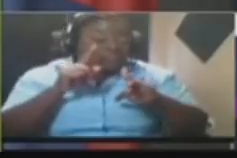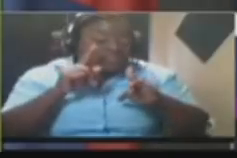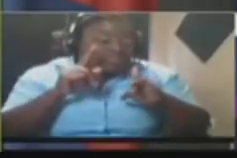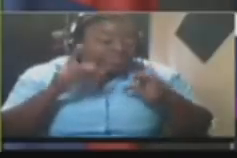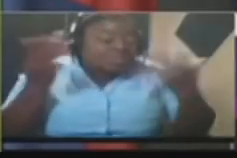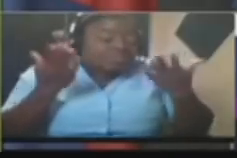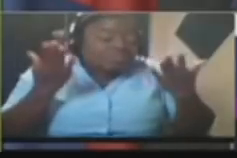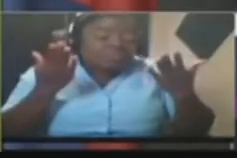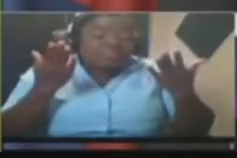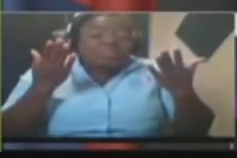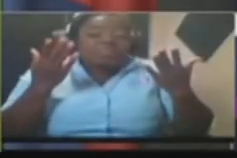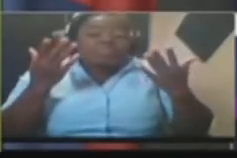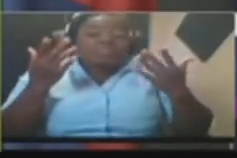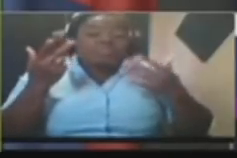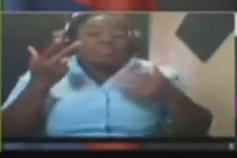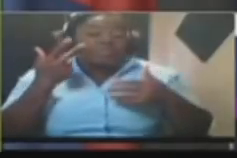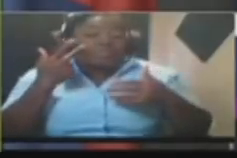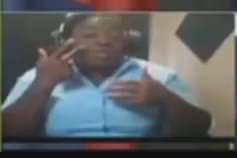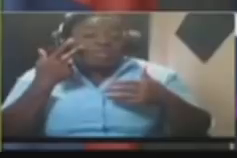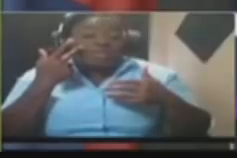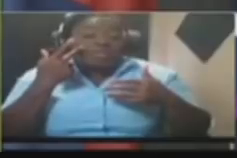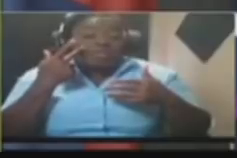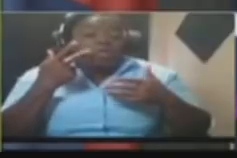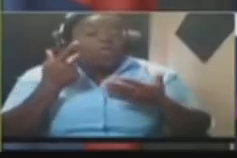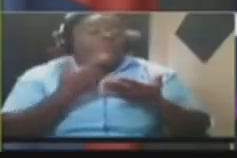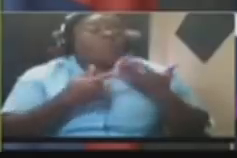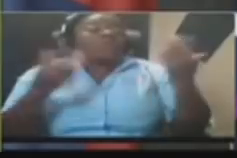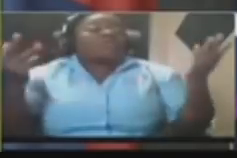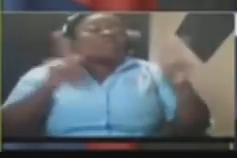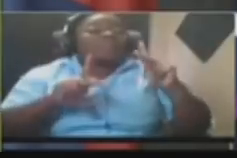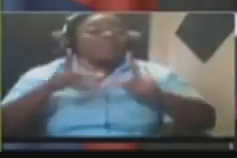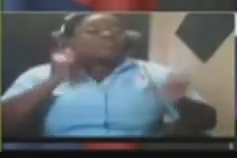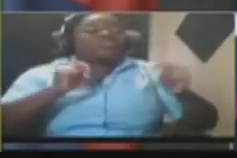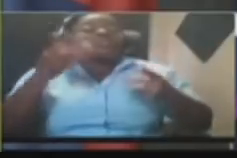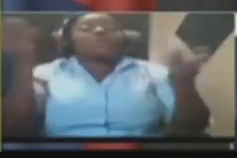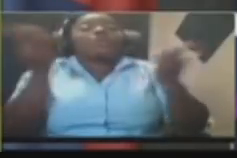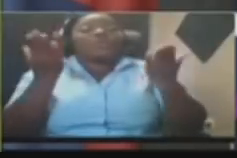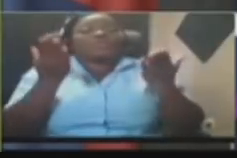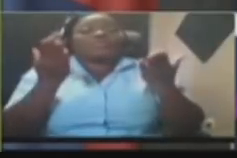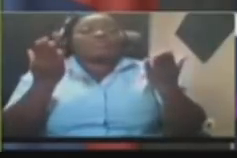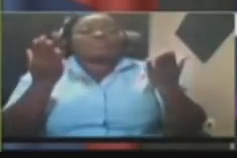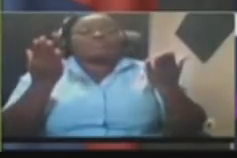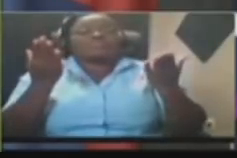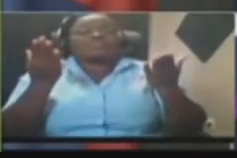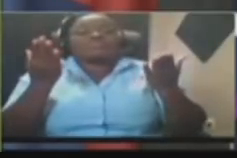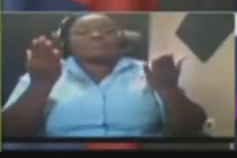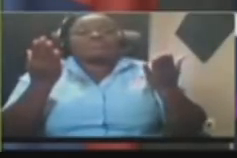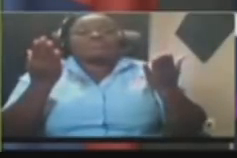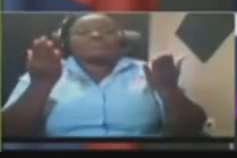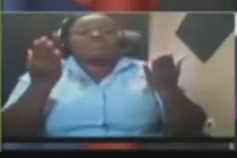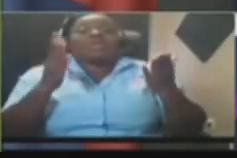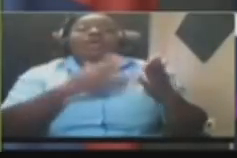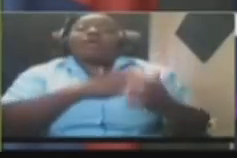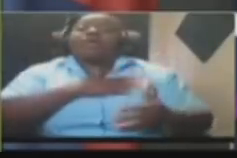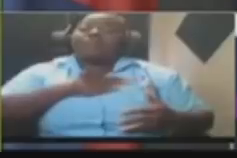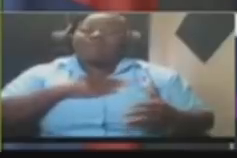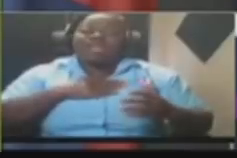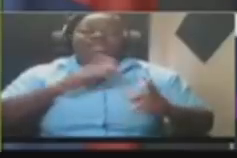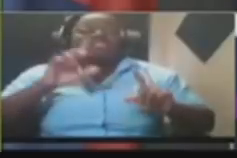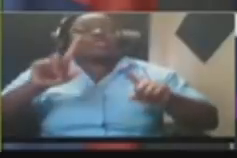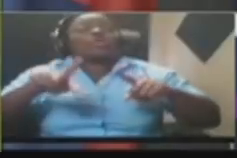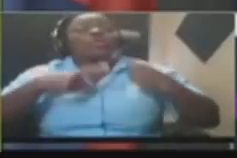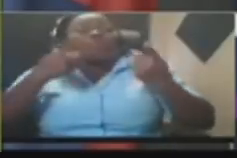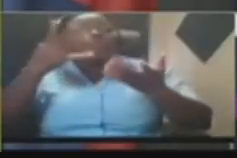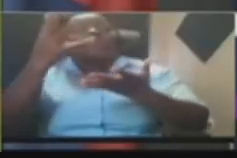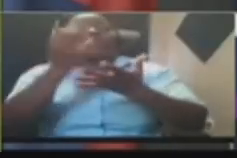that the reasonable response of the people of Trinidad and Tobago is to find ourselves in that population